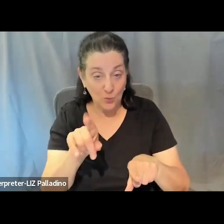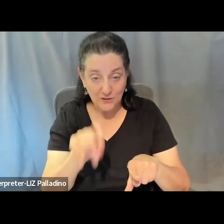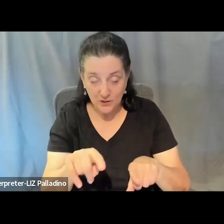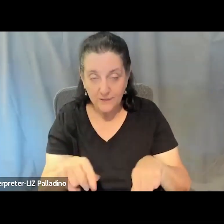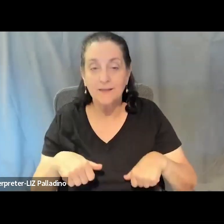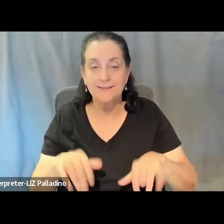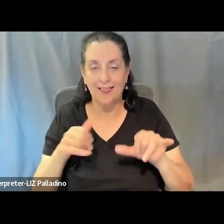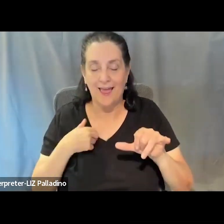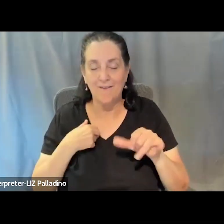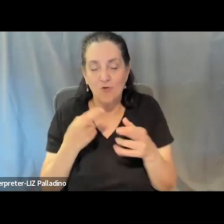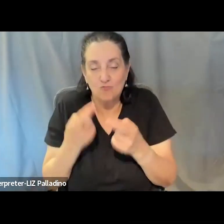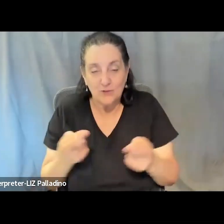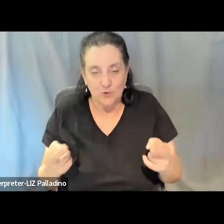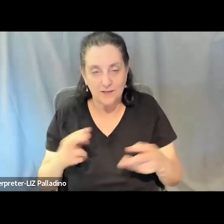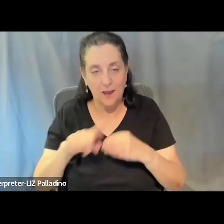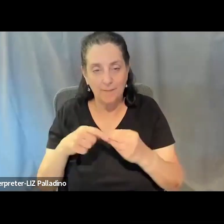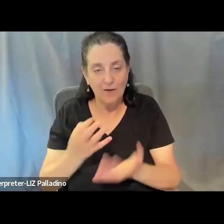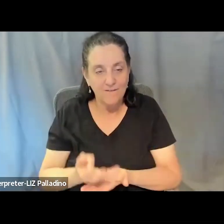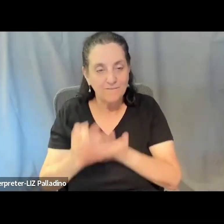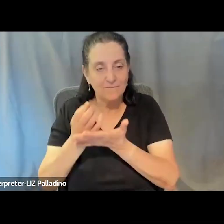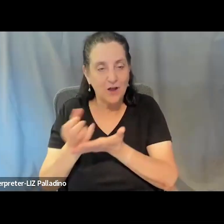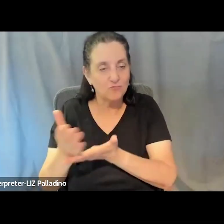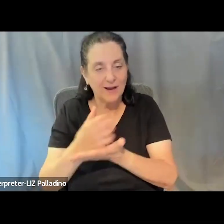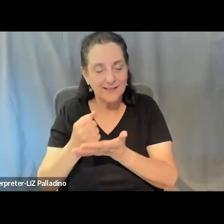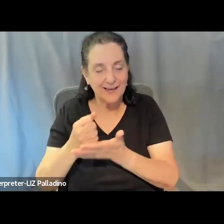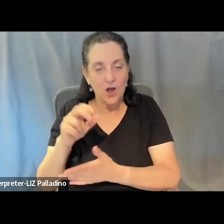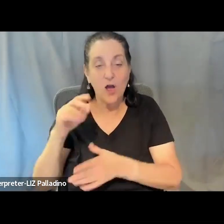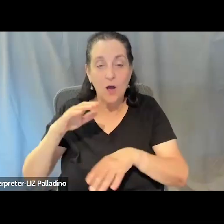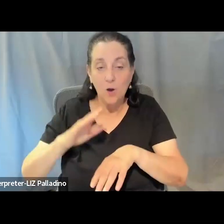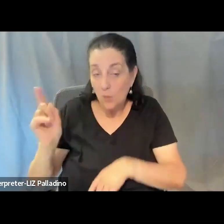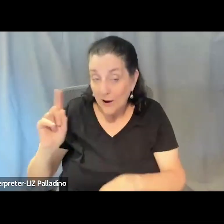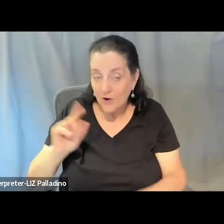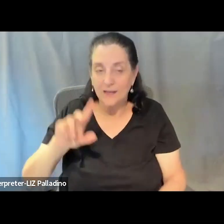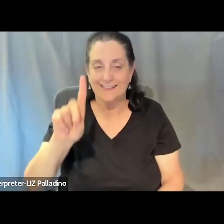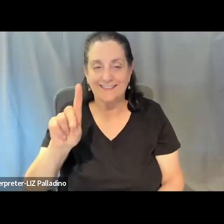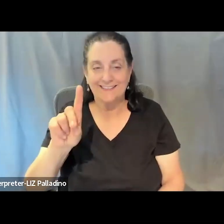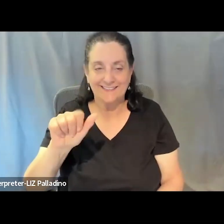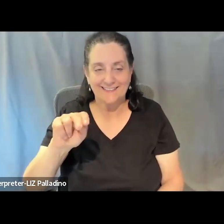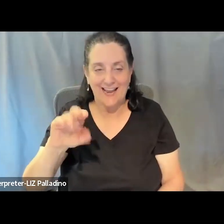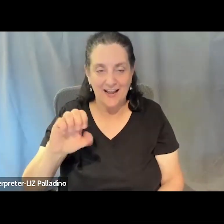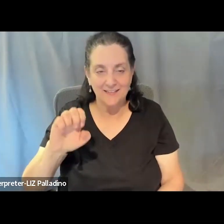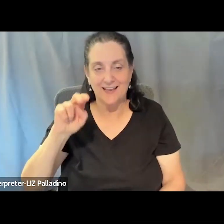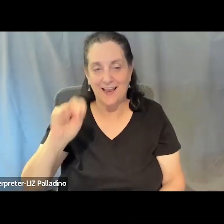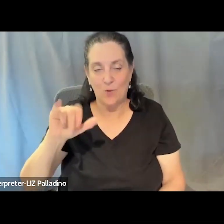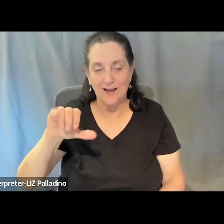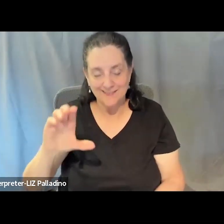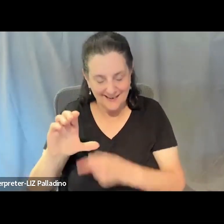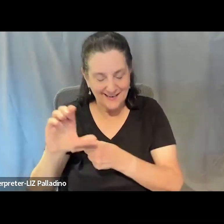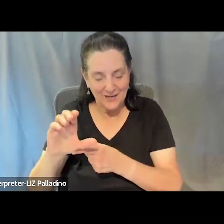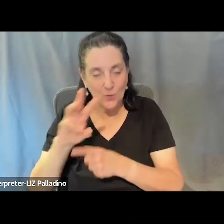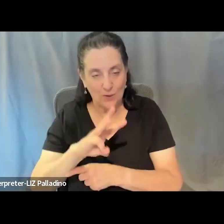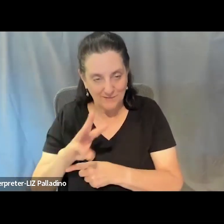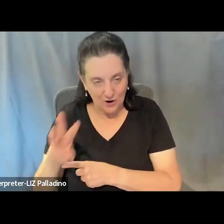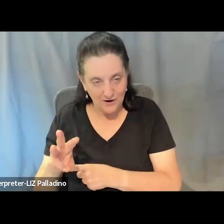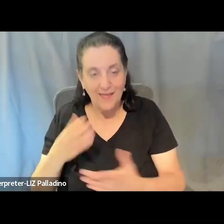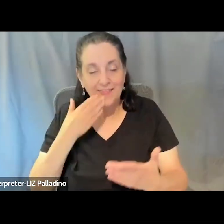extensive resources about fundraising on the Dance NYC website. Thank you for tuning in to Dance NYC's webinar